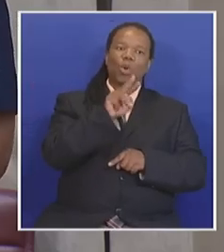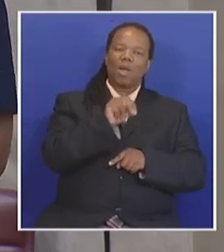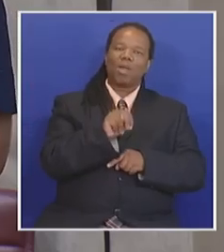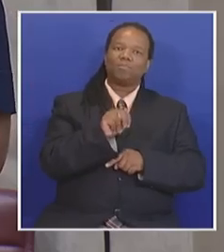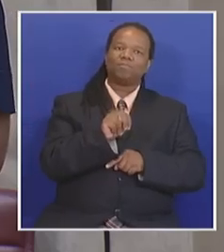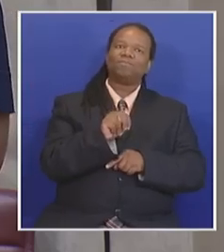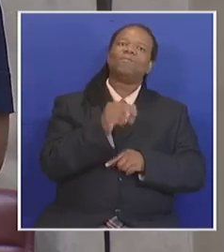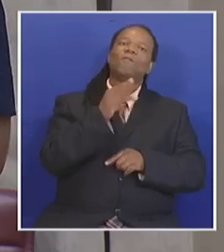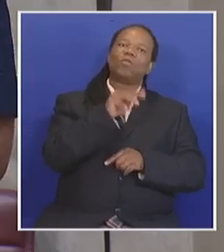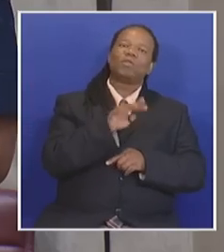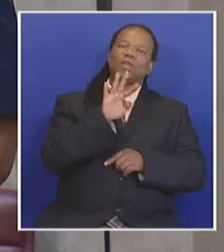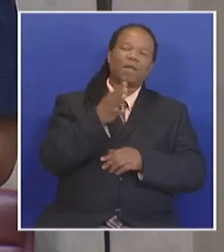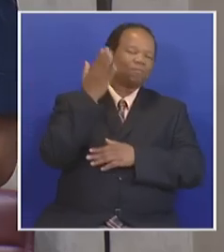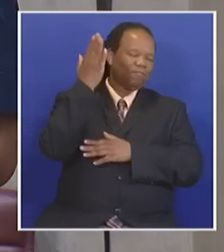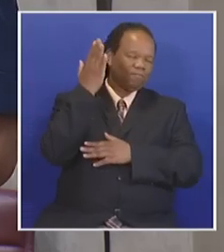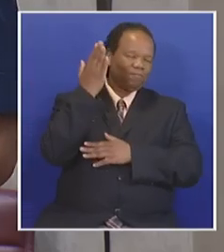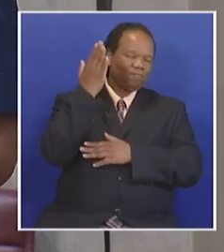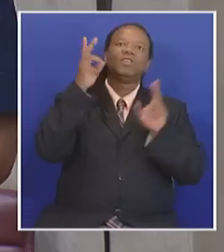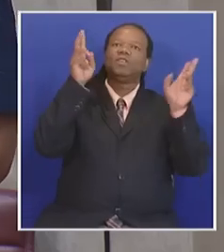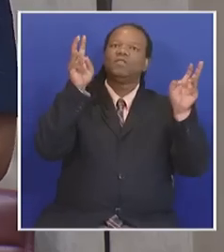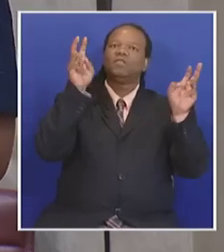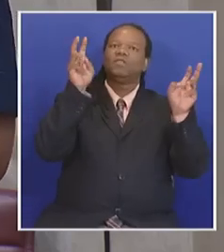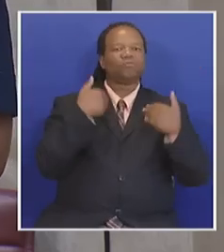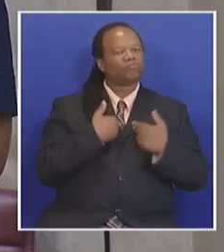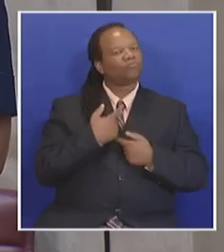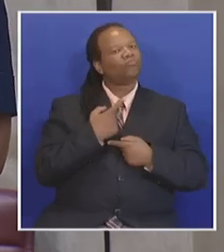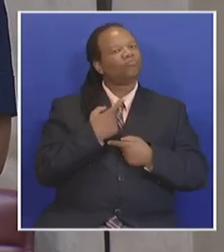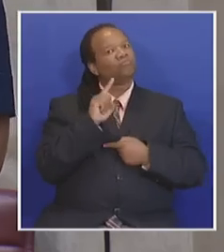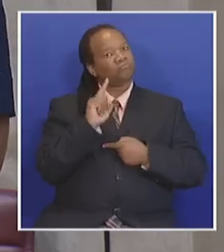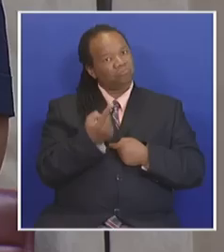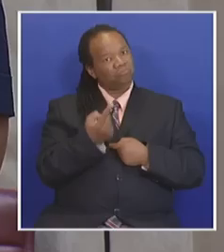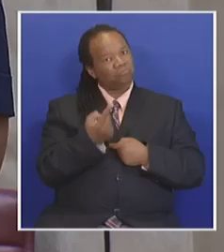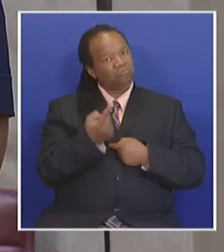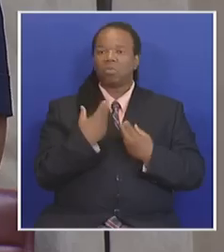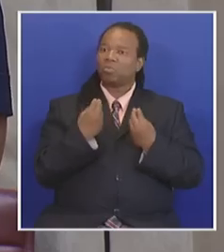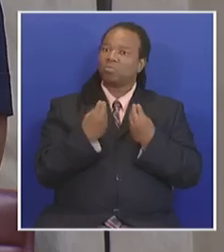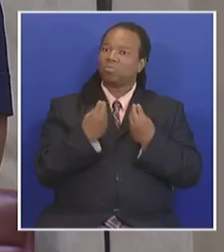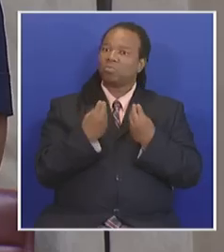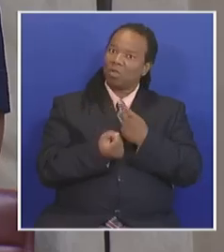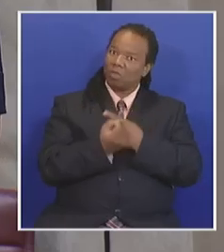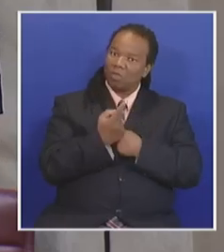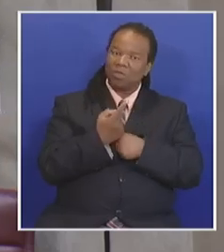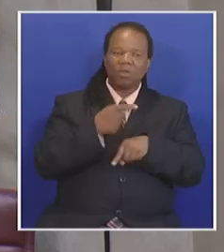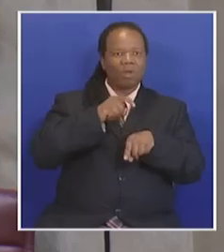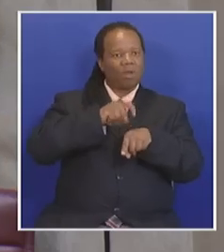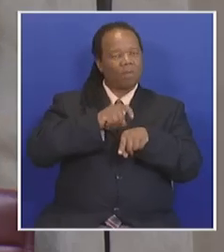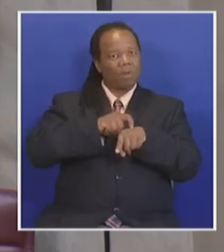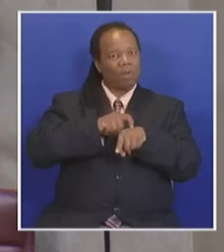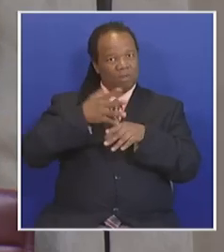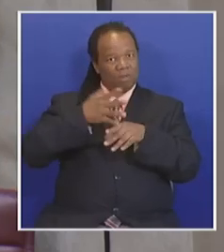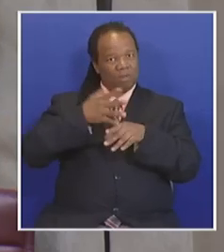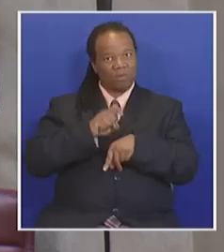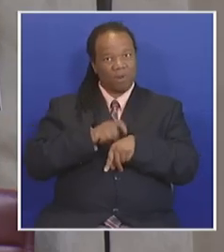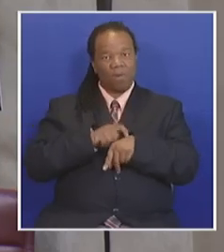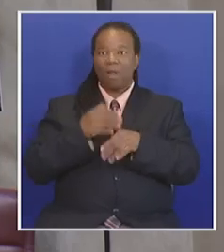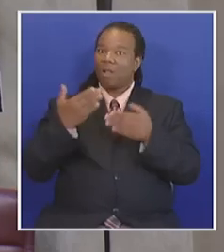and had this to say, and I quote, "It surely must be one of the greatest ironies of our age that this assembly is being